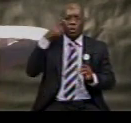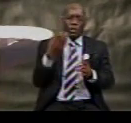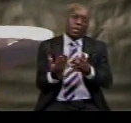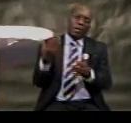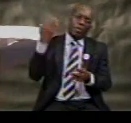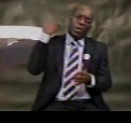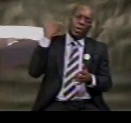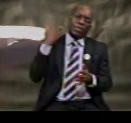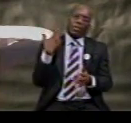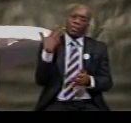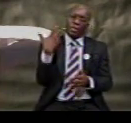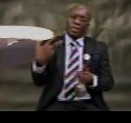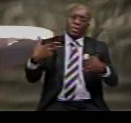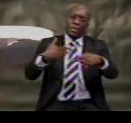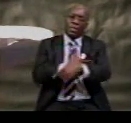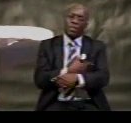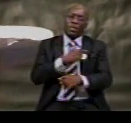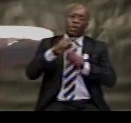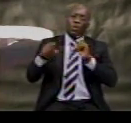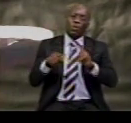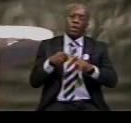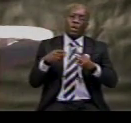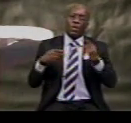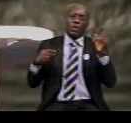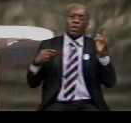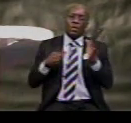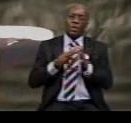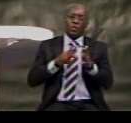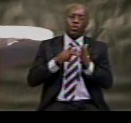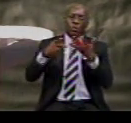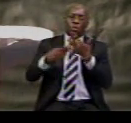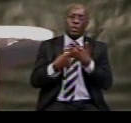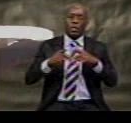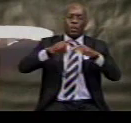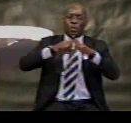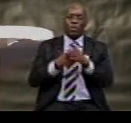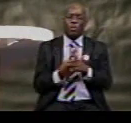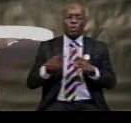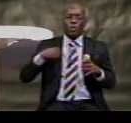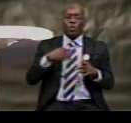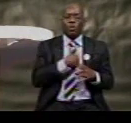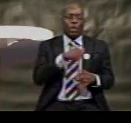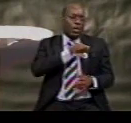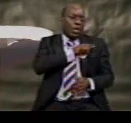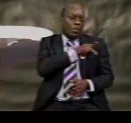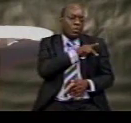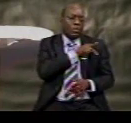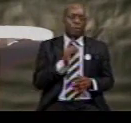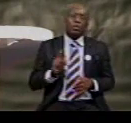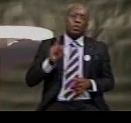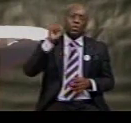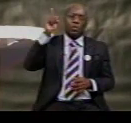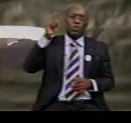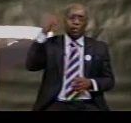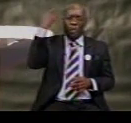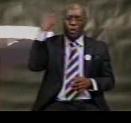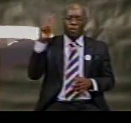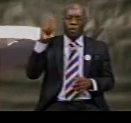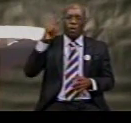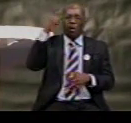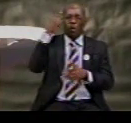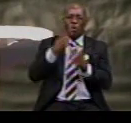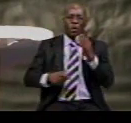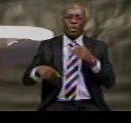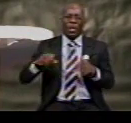When this crusade began, we appreciate you for what our ears